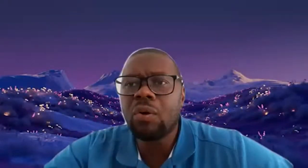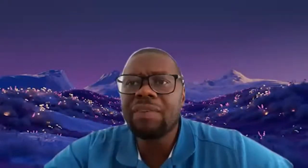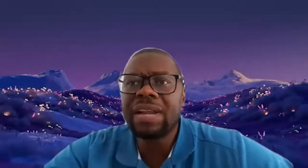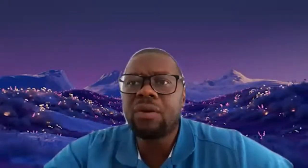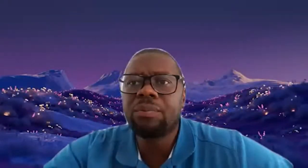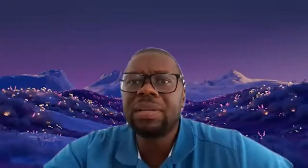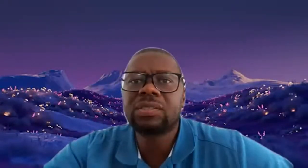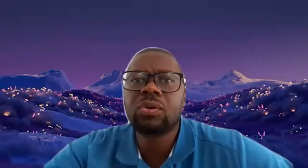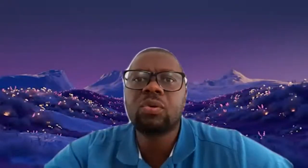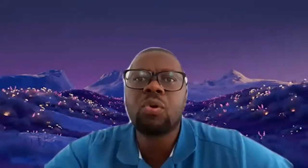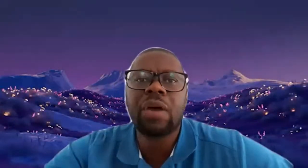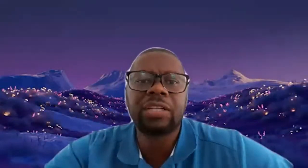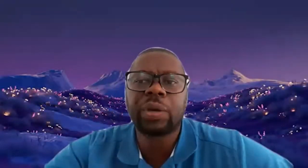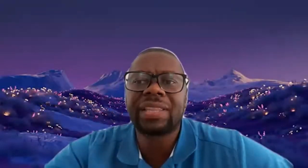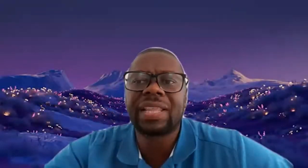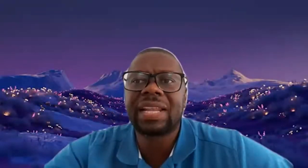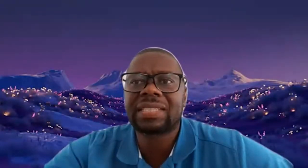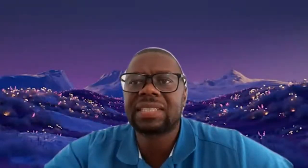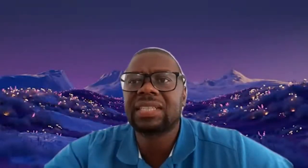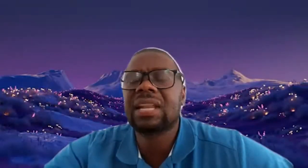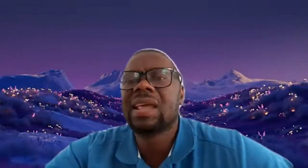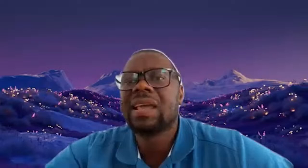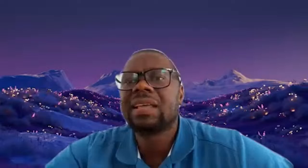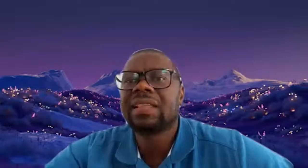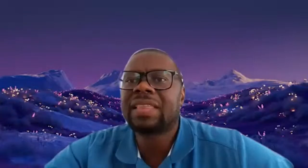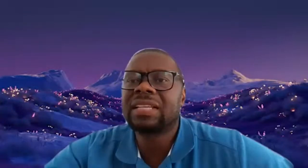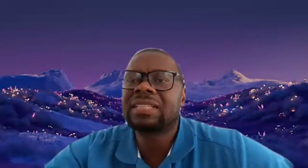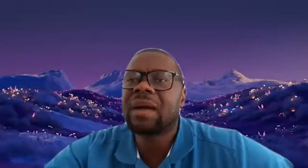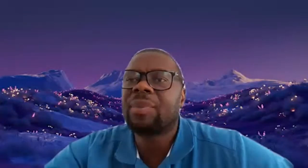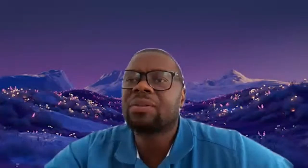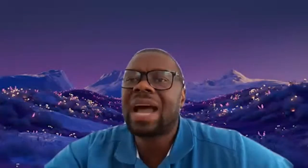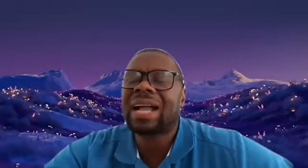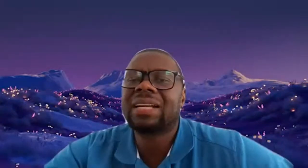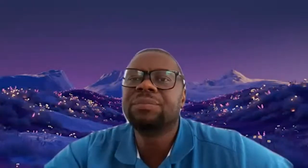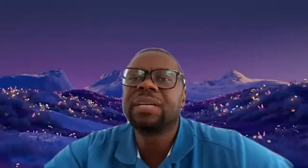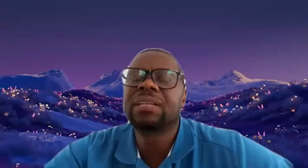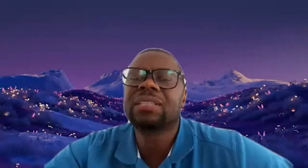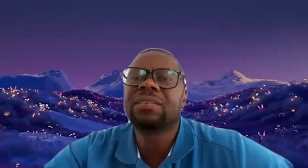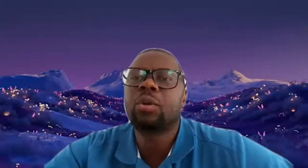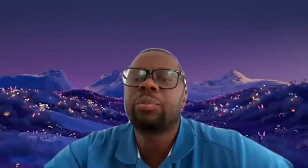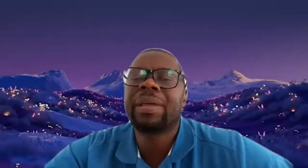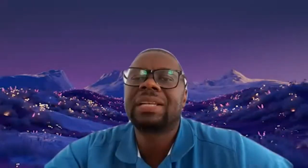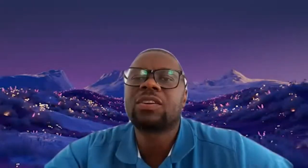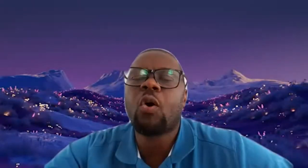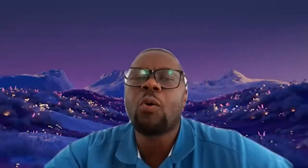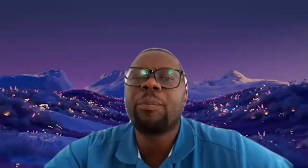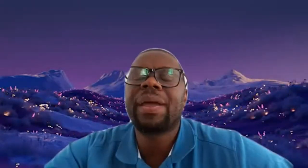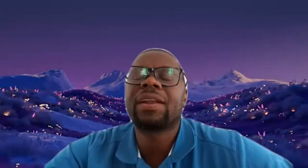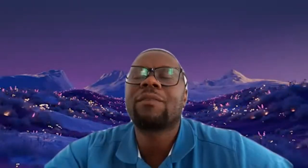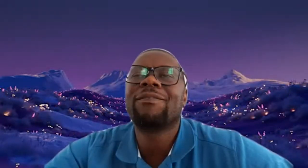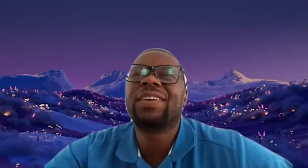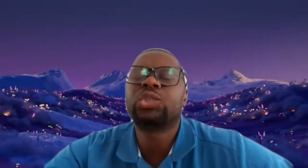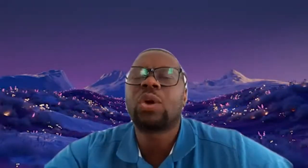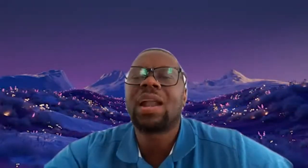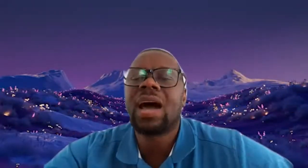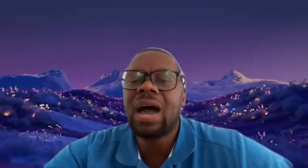I'm handing over now. Please go and join the next session that is about Academic Development